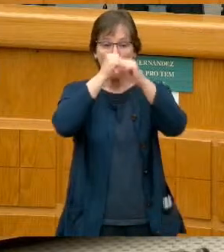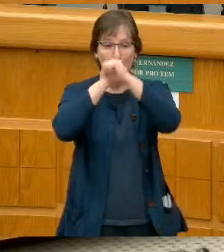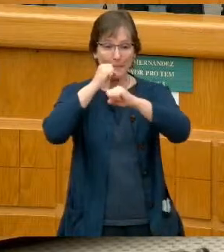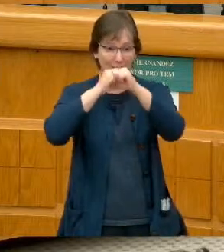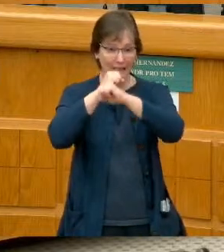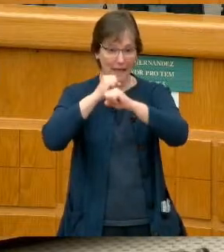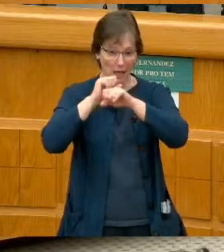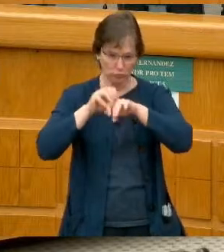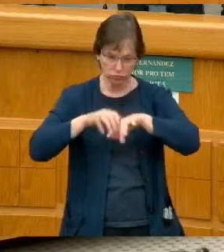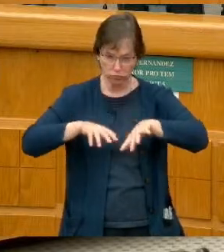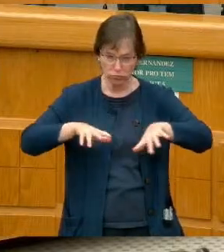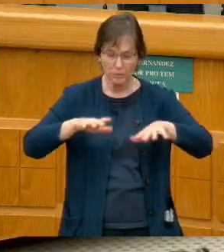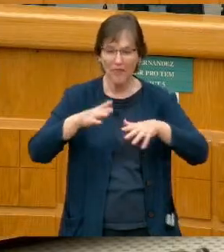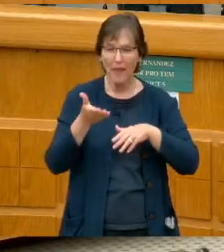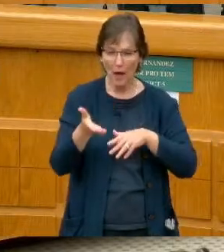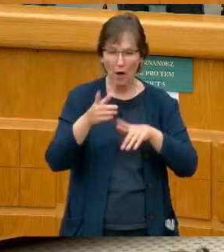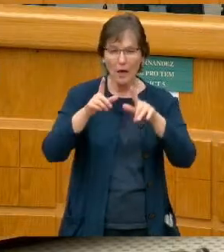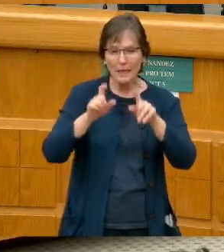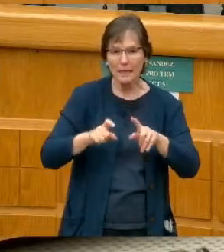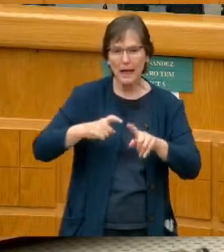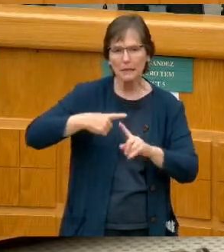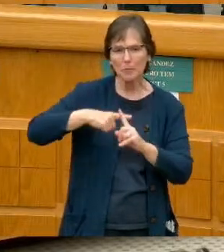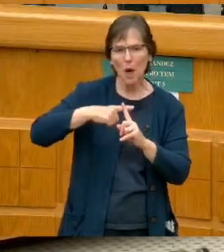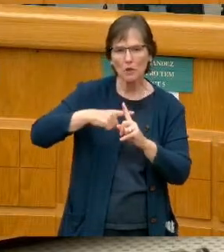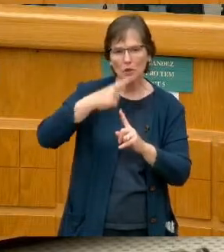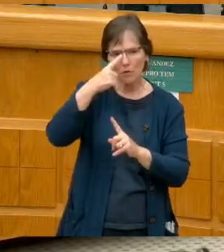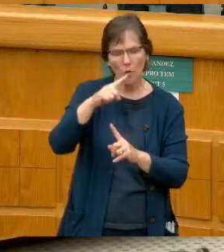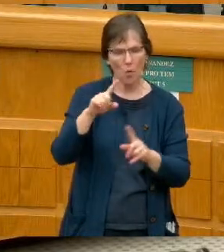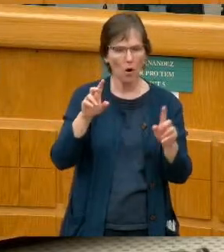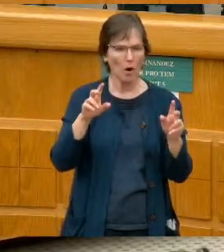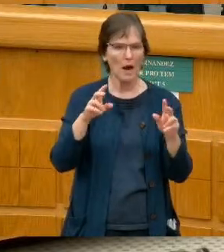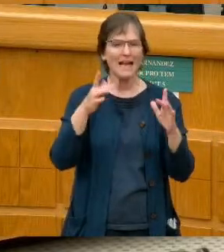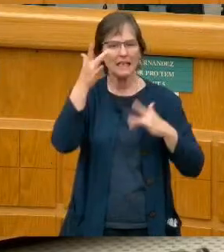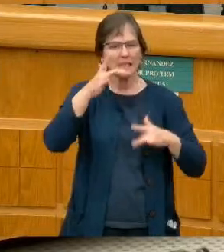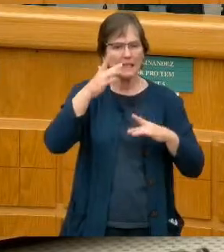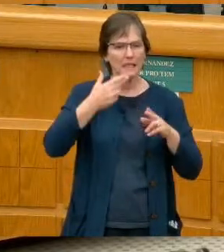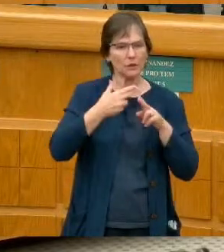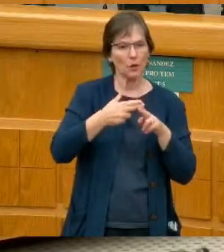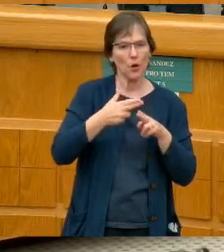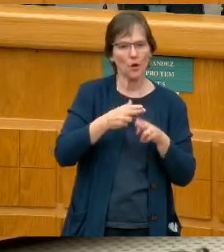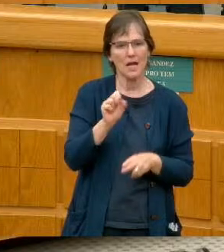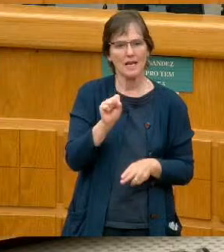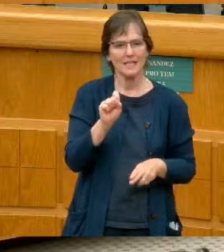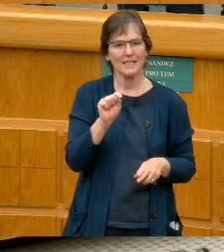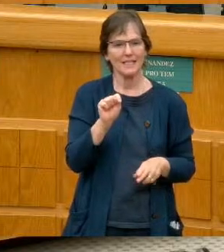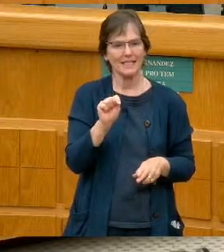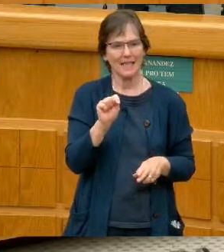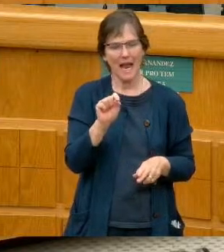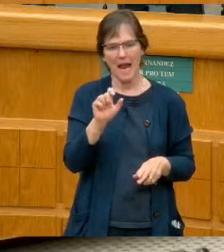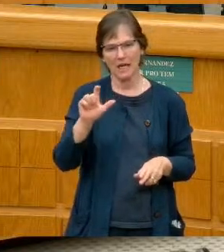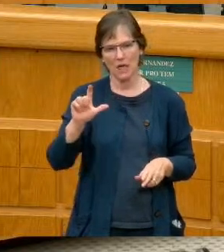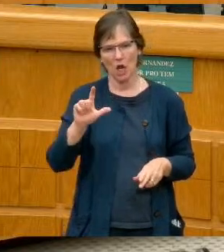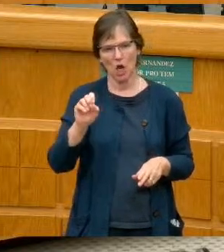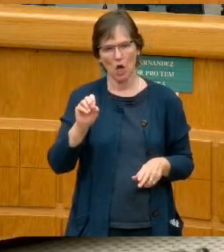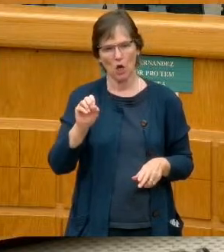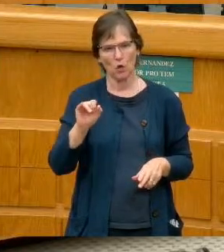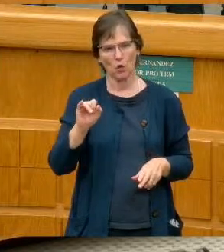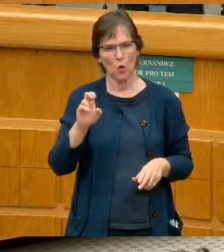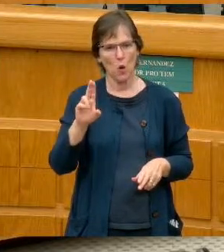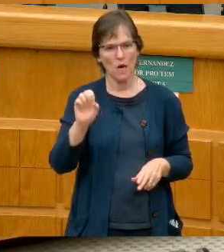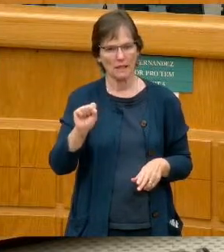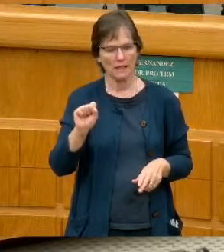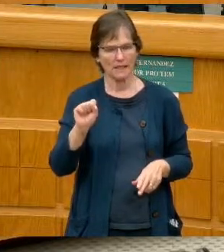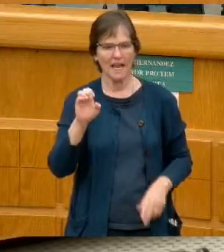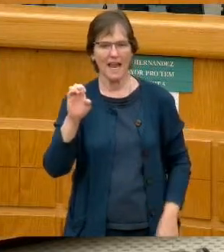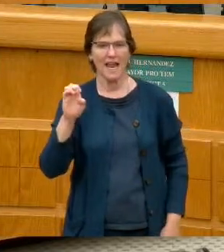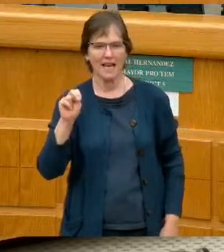County. St. Louis encephalitis is sometimes referred to as SLE, is a viral disease spread to people by the